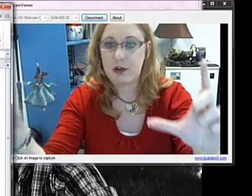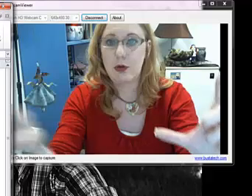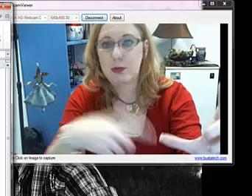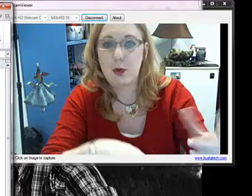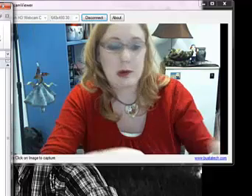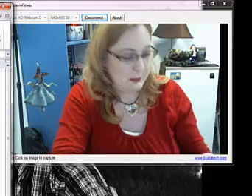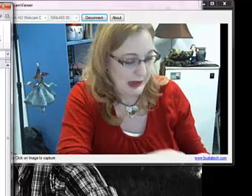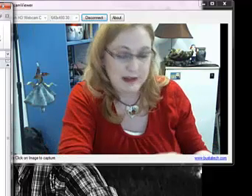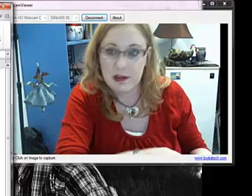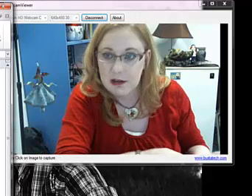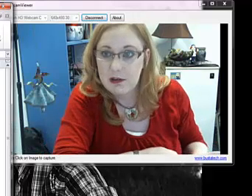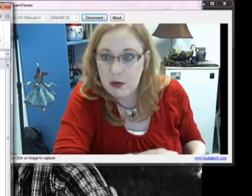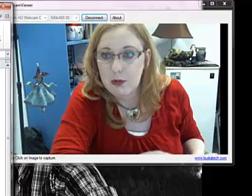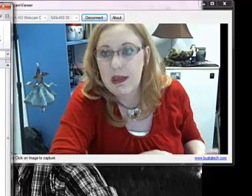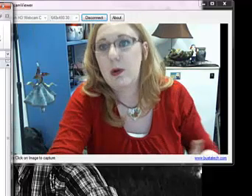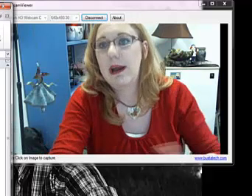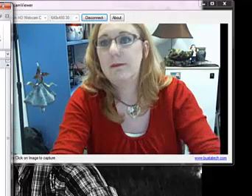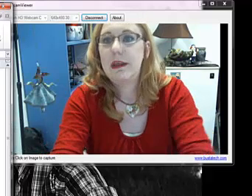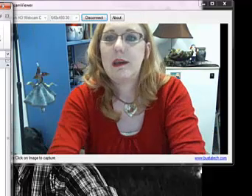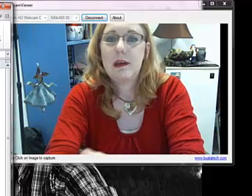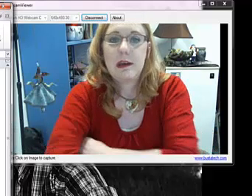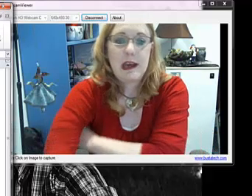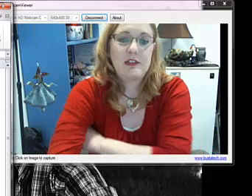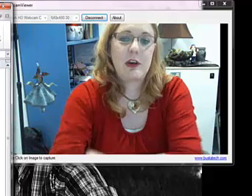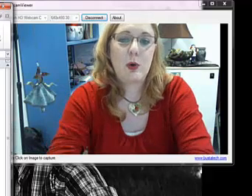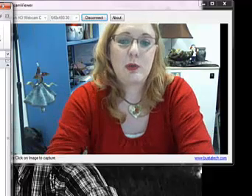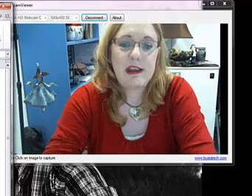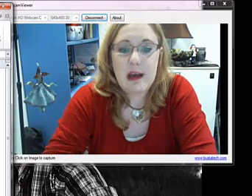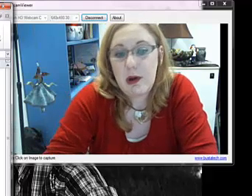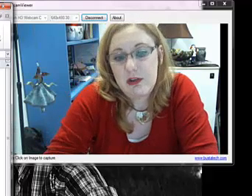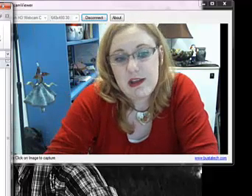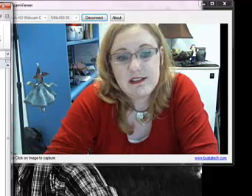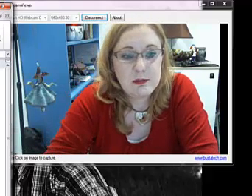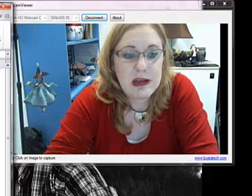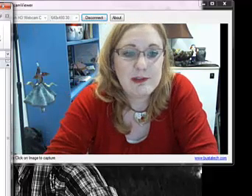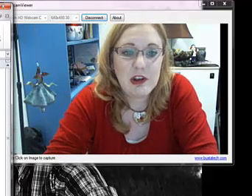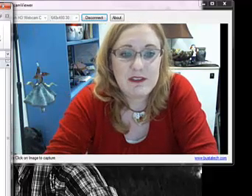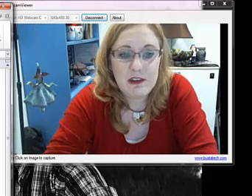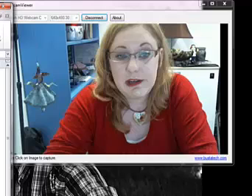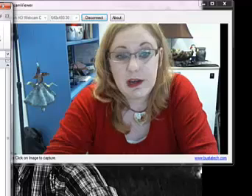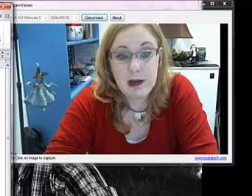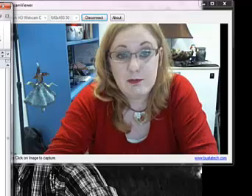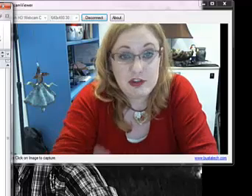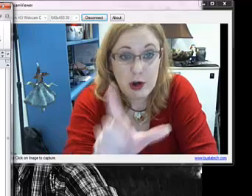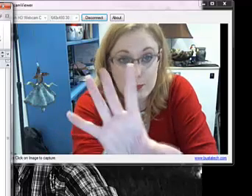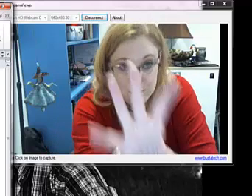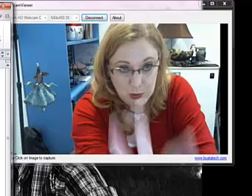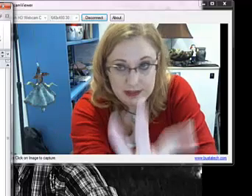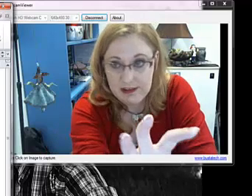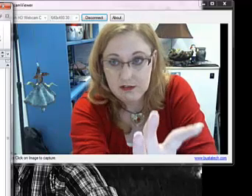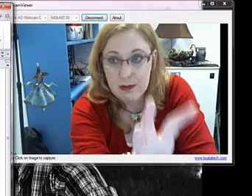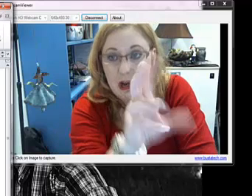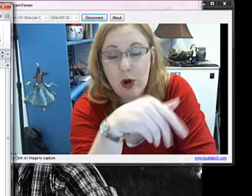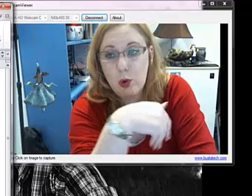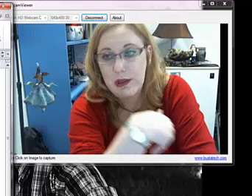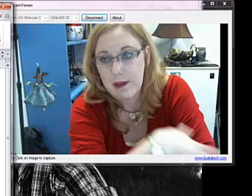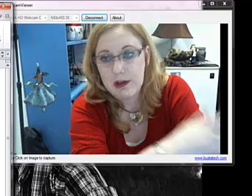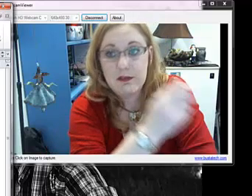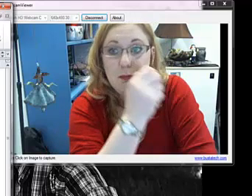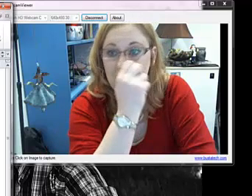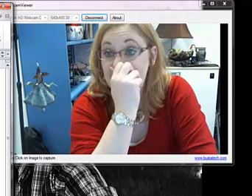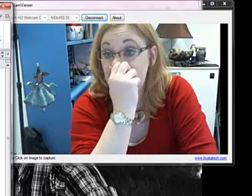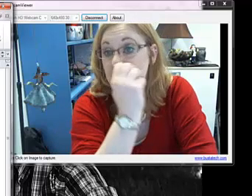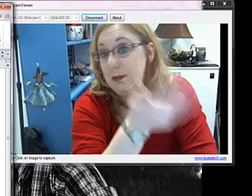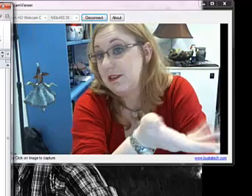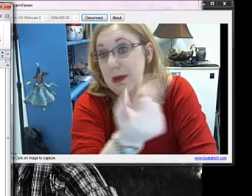I'll just go through them and then go through that way. Okay, so that's how I do that. Sometimes I'll even just open up one of these of my own, and then I'll